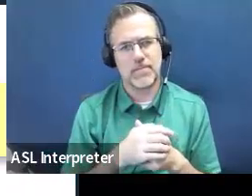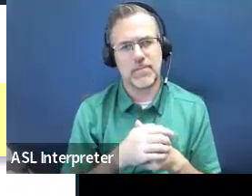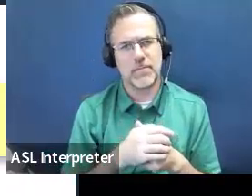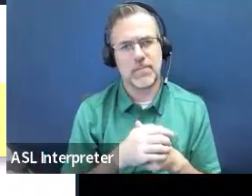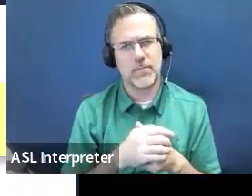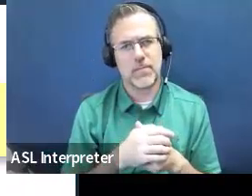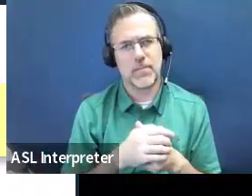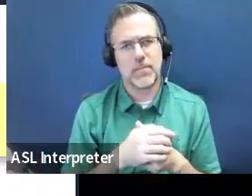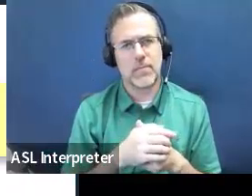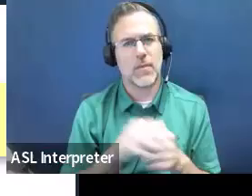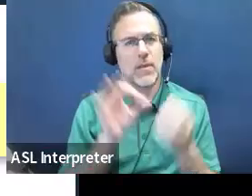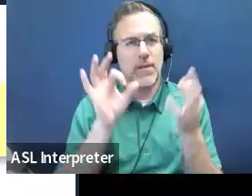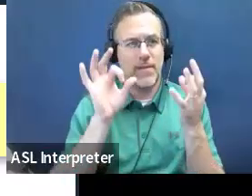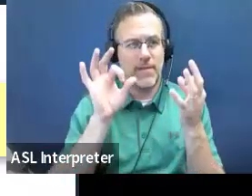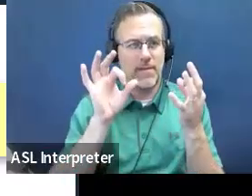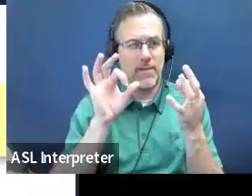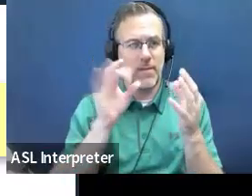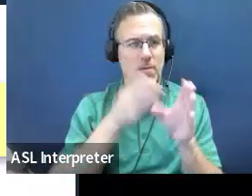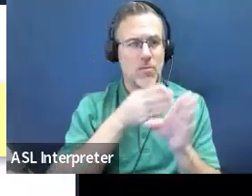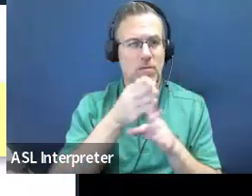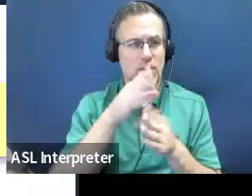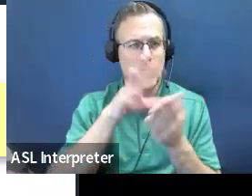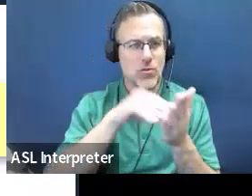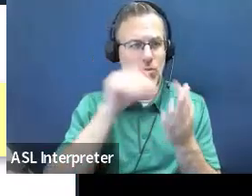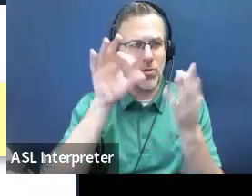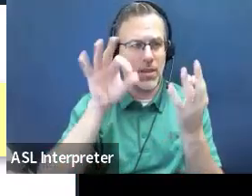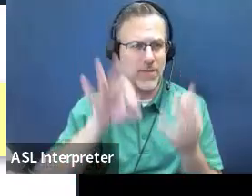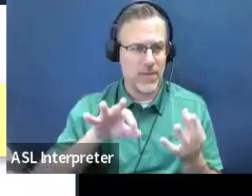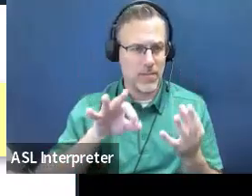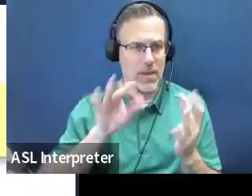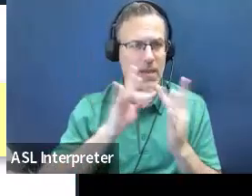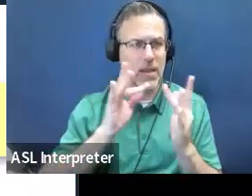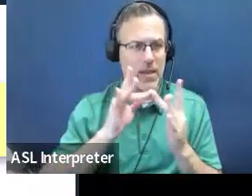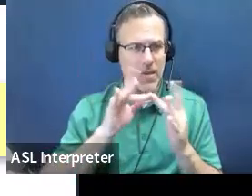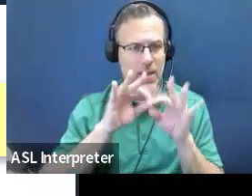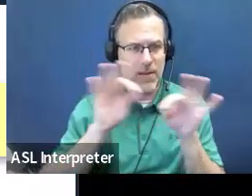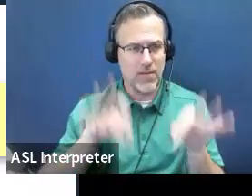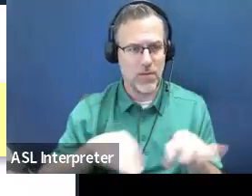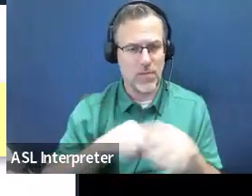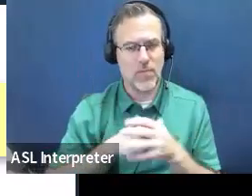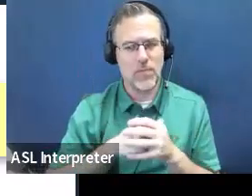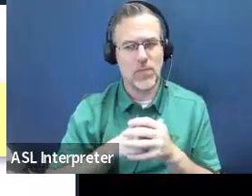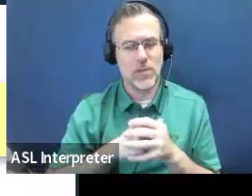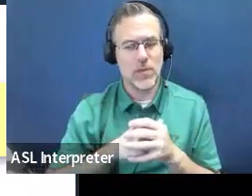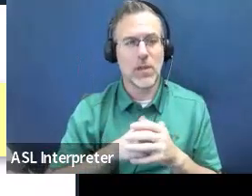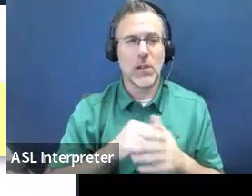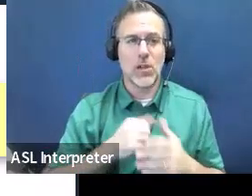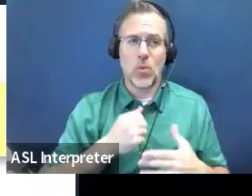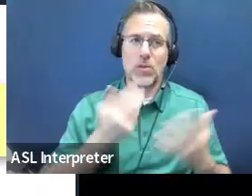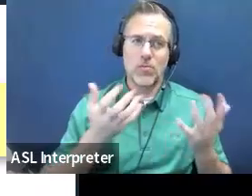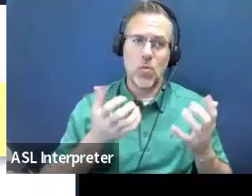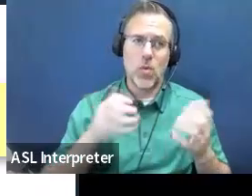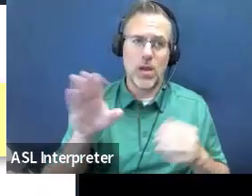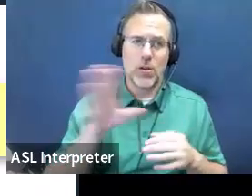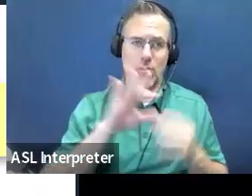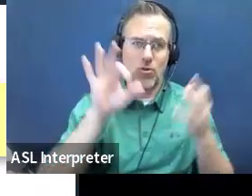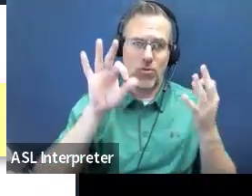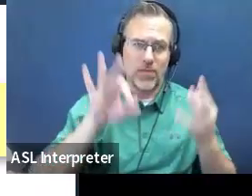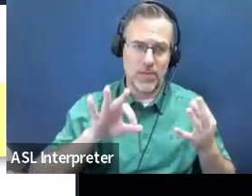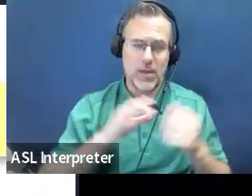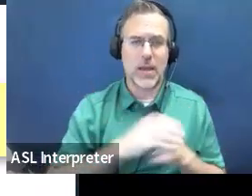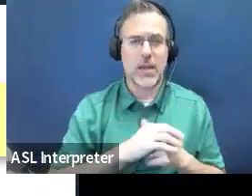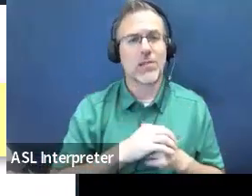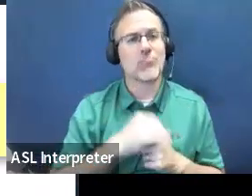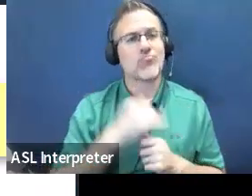And then this is our professional learning feedback and contact hour form. So we really do appreciate feedback. So if